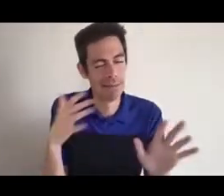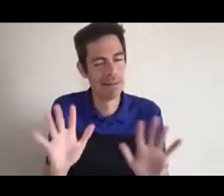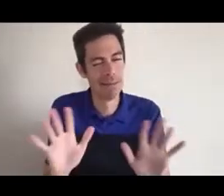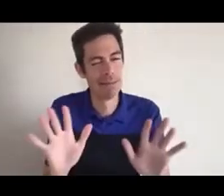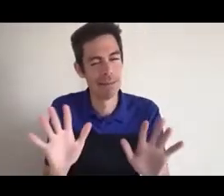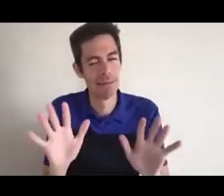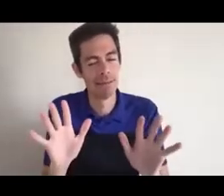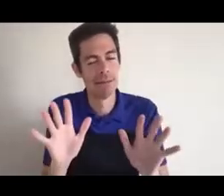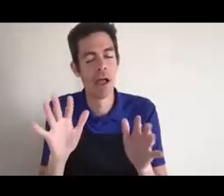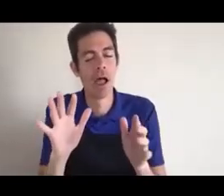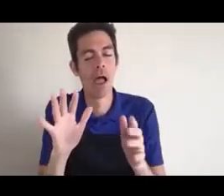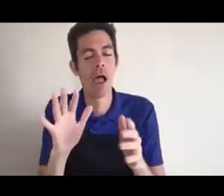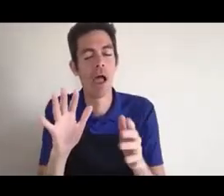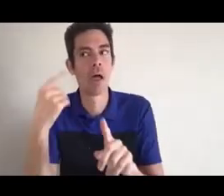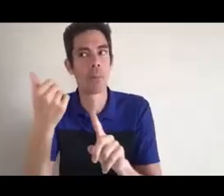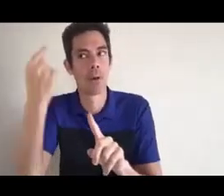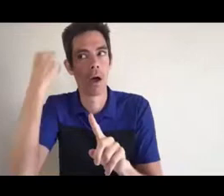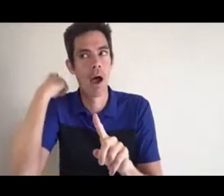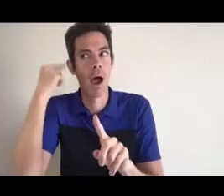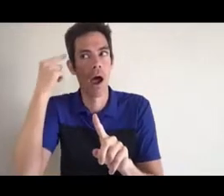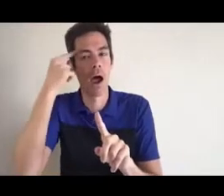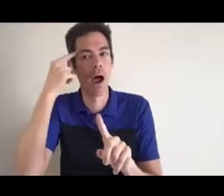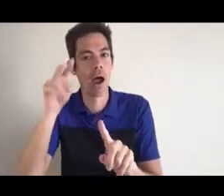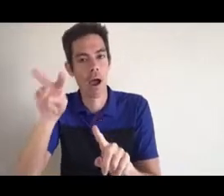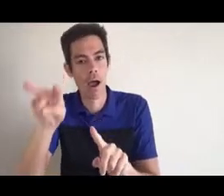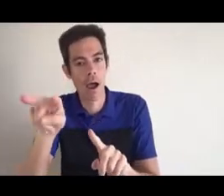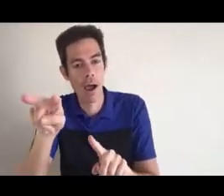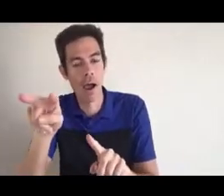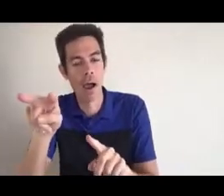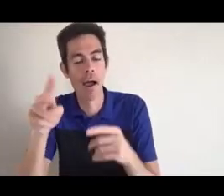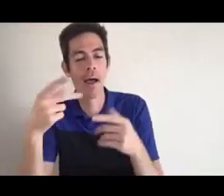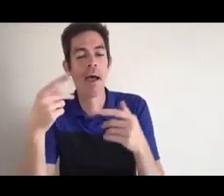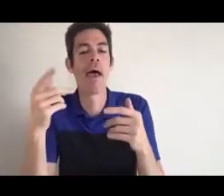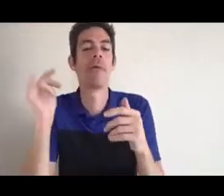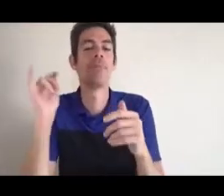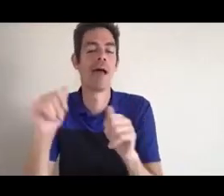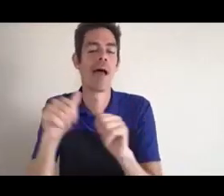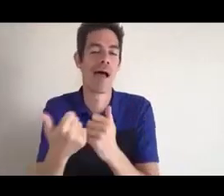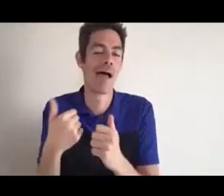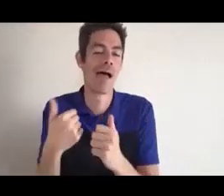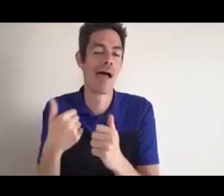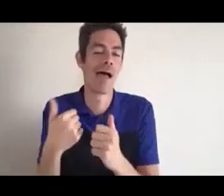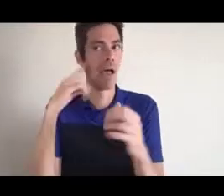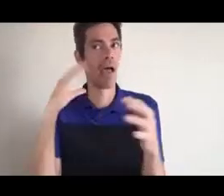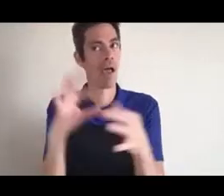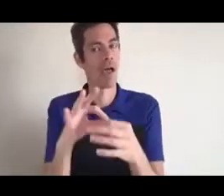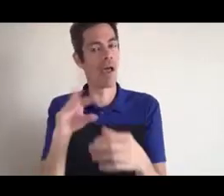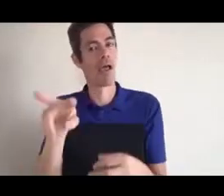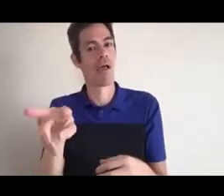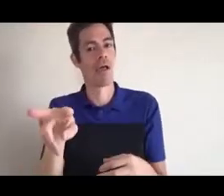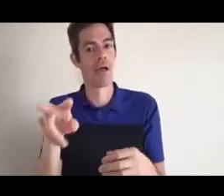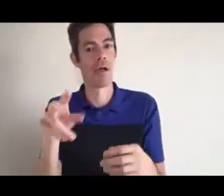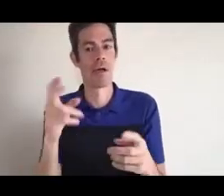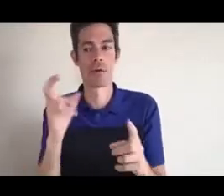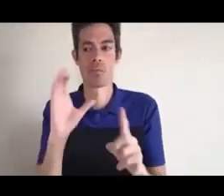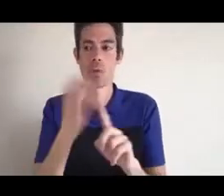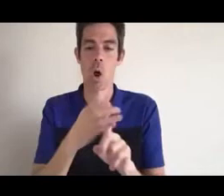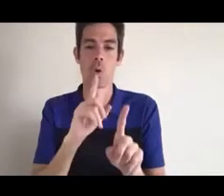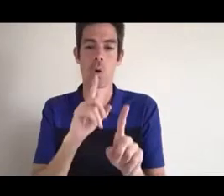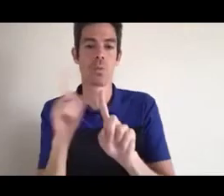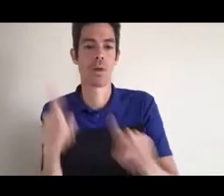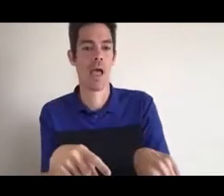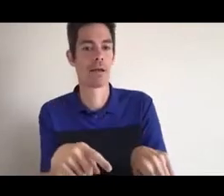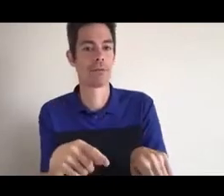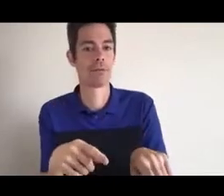don't say they say this and they say that, but I remember back to that time and I was thinking about like, oh yeah, just how you make